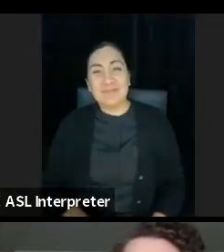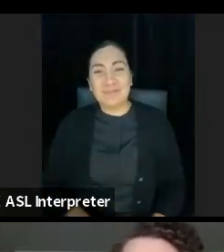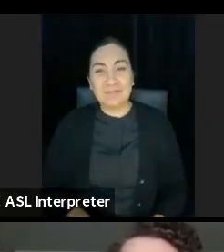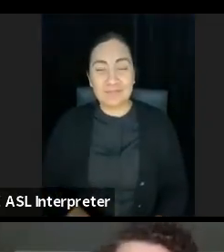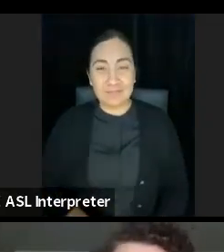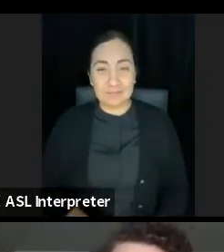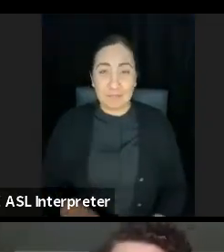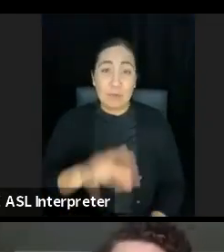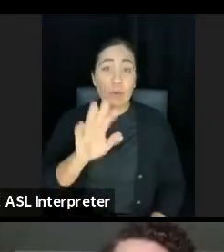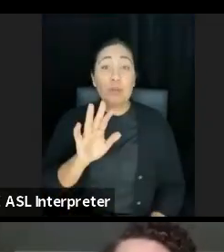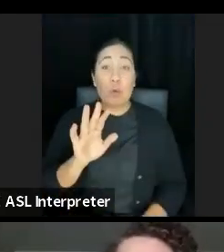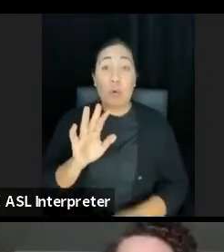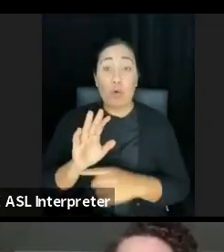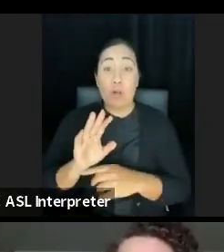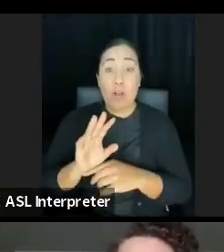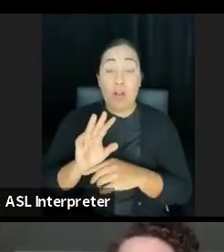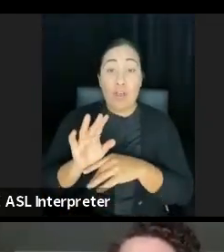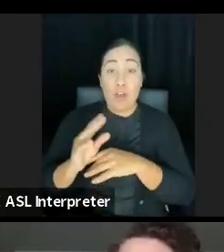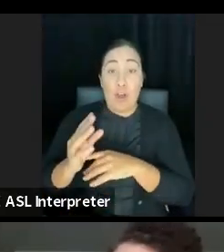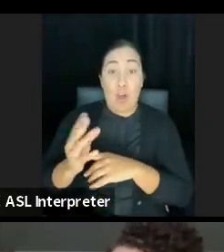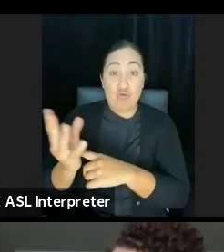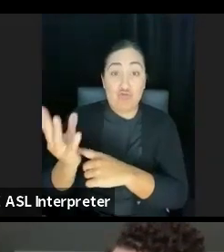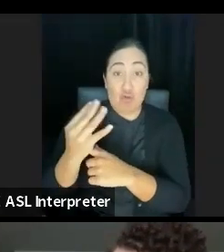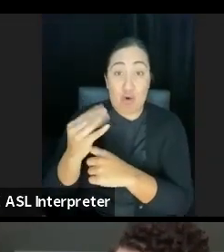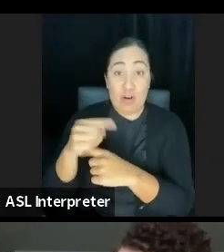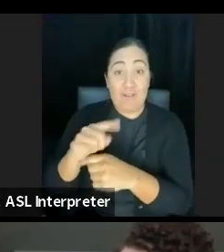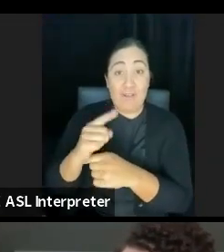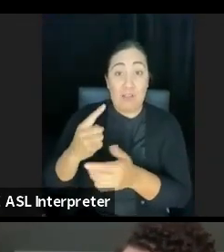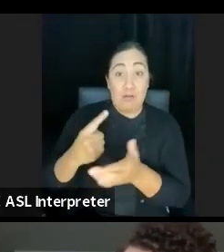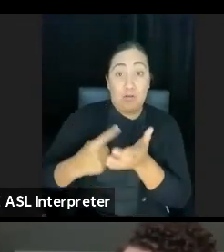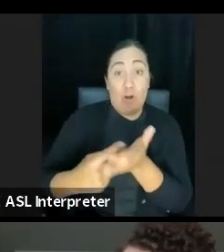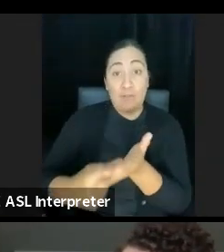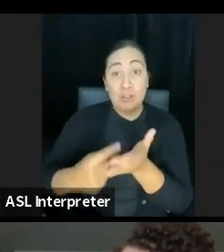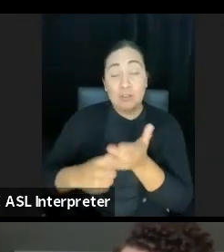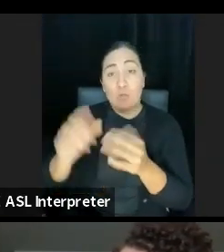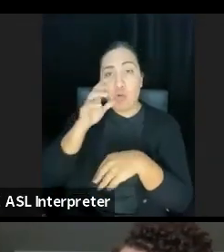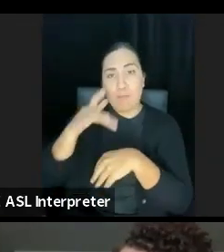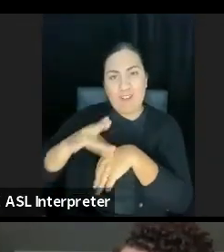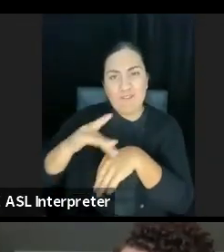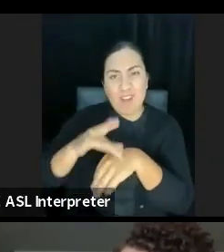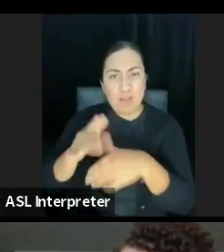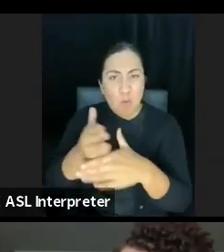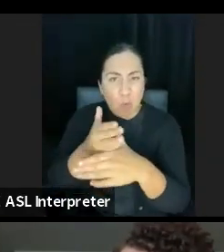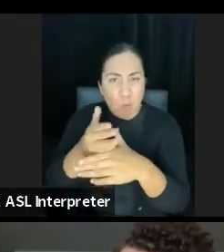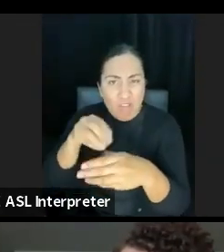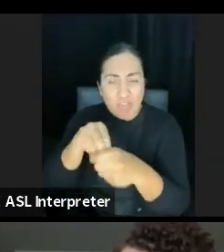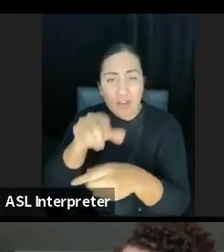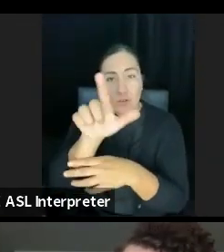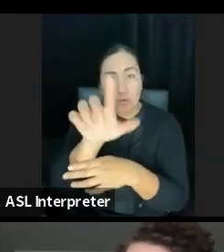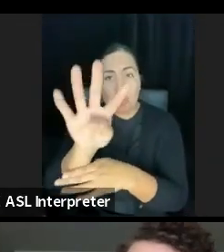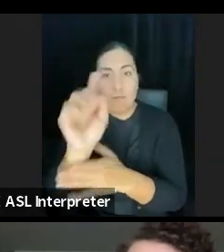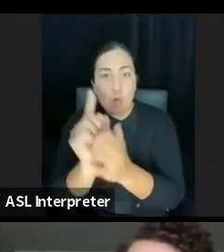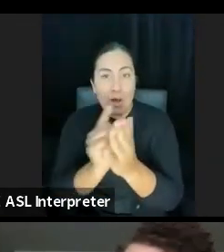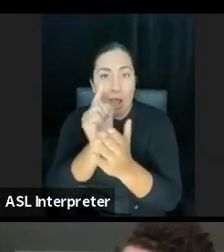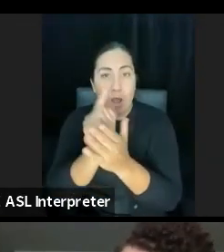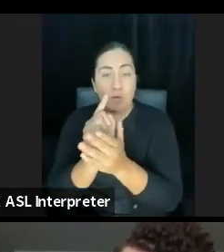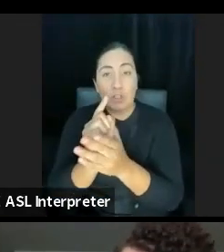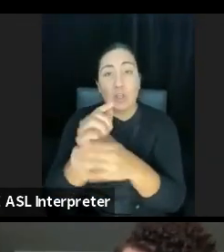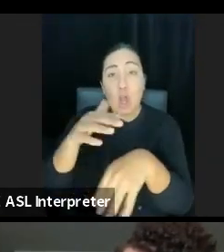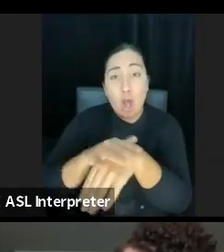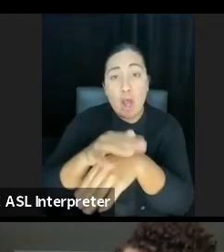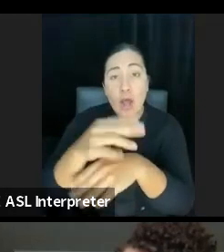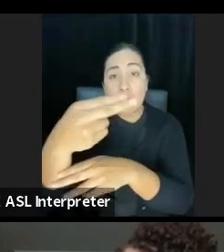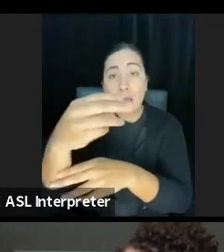So the recording of this conversation is going to be available within 24 hours on